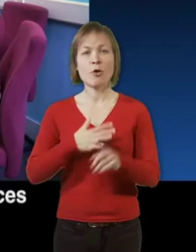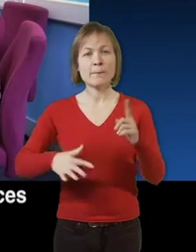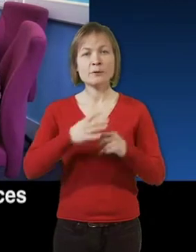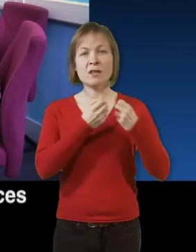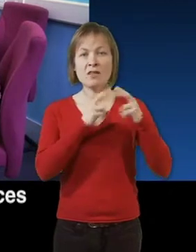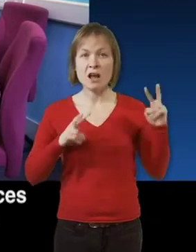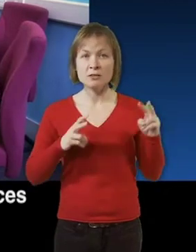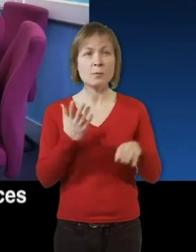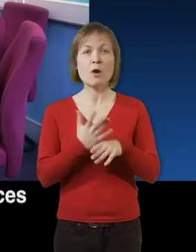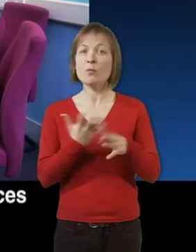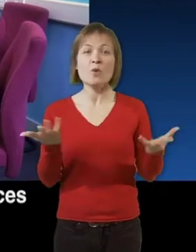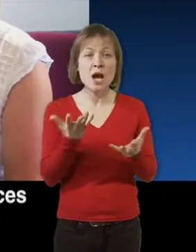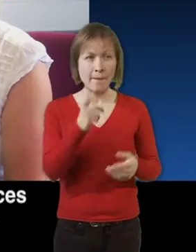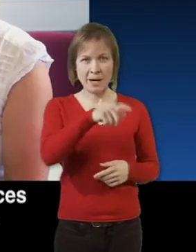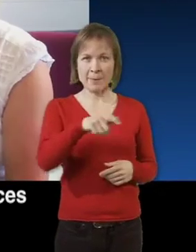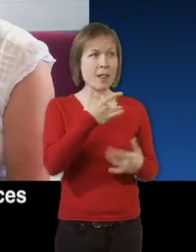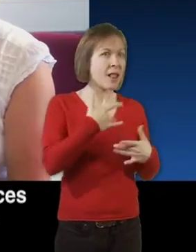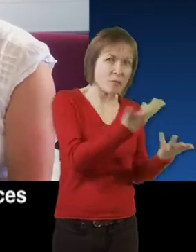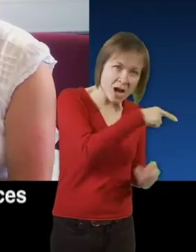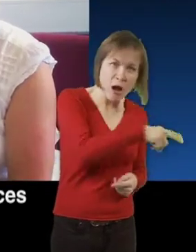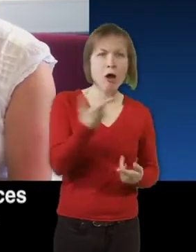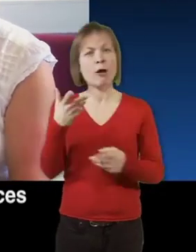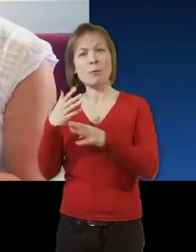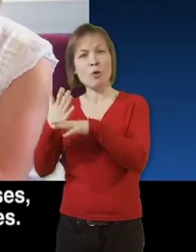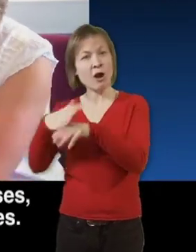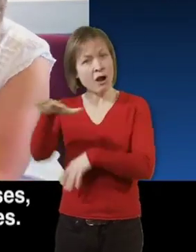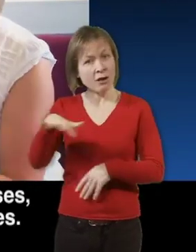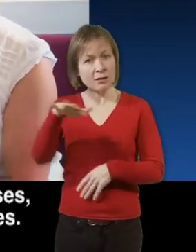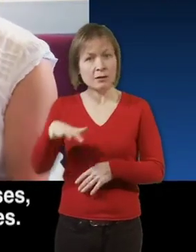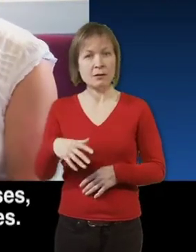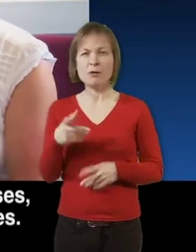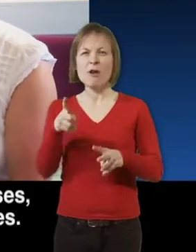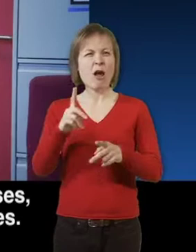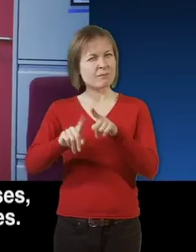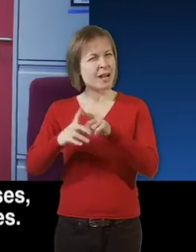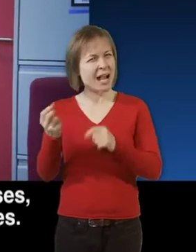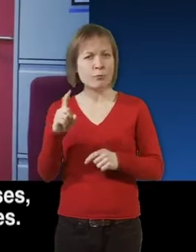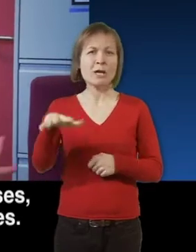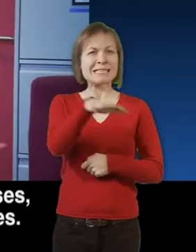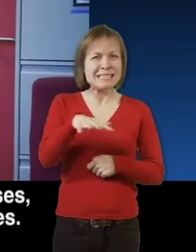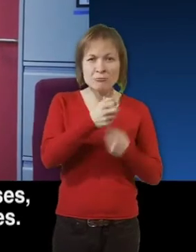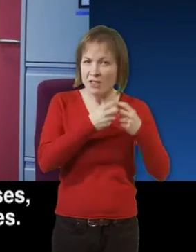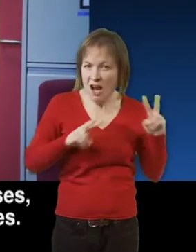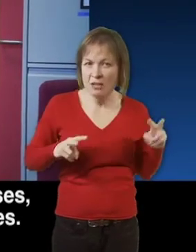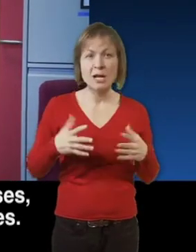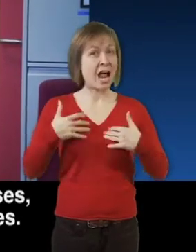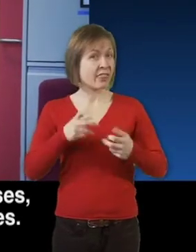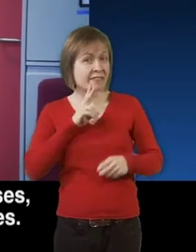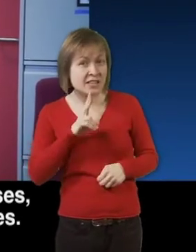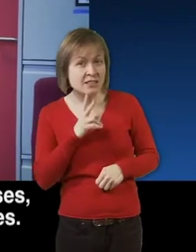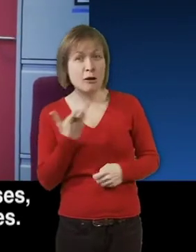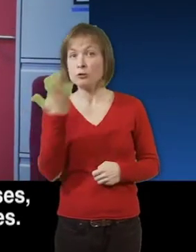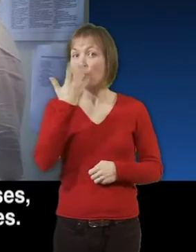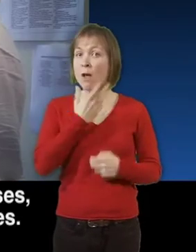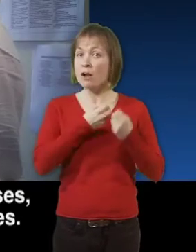Community nurses work in places where people live and work. They may be called district nurses, health visitors